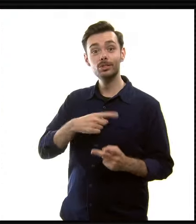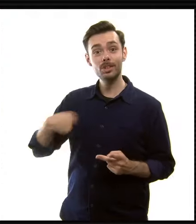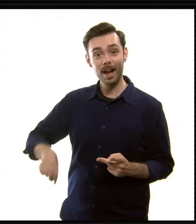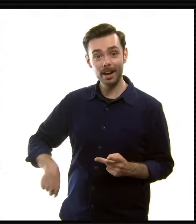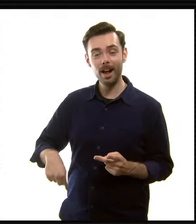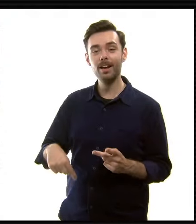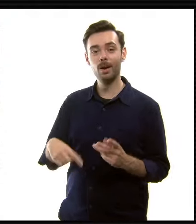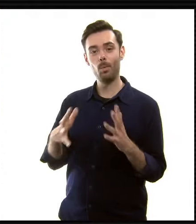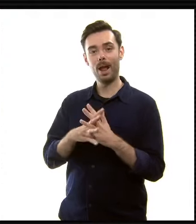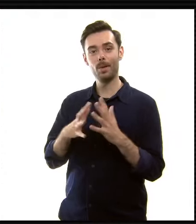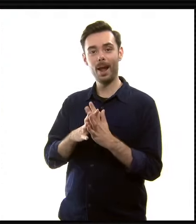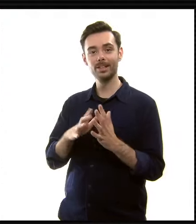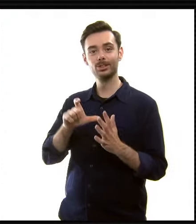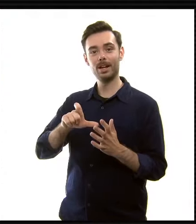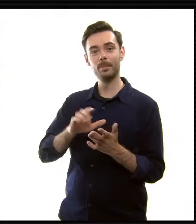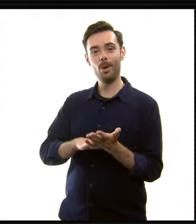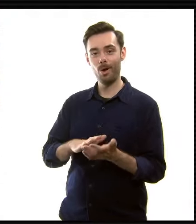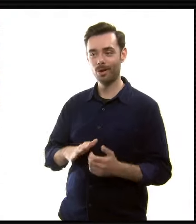Shannon McClock.